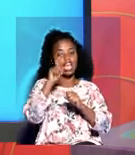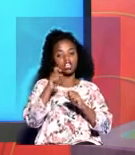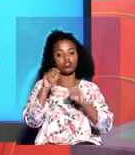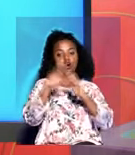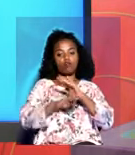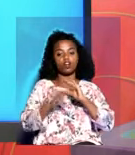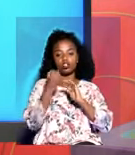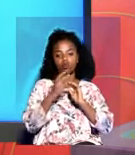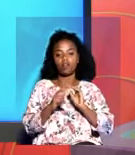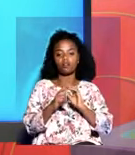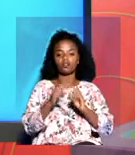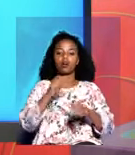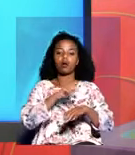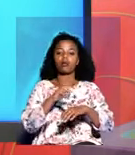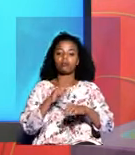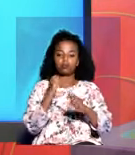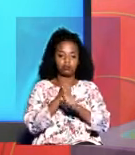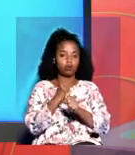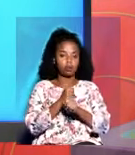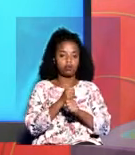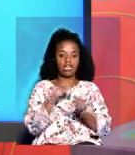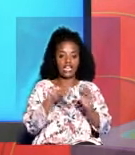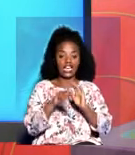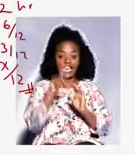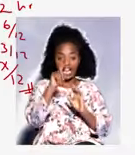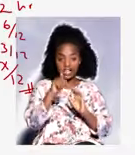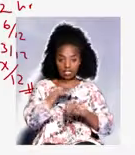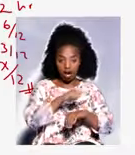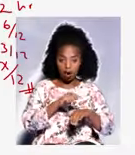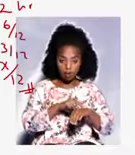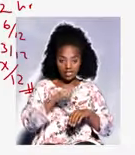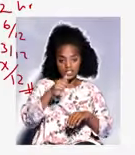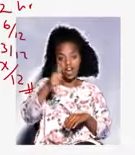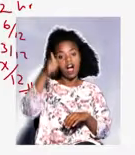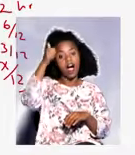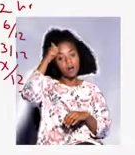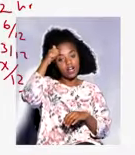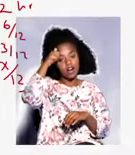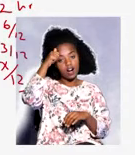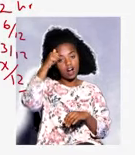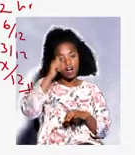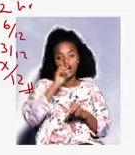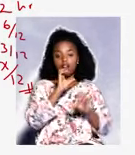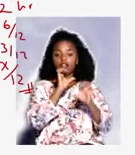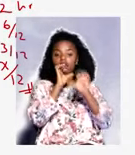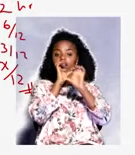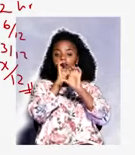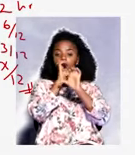job. Therefore, in X hour, Aberra